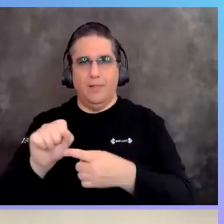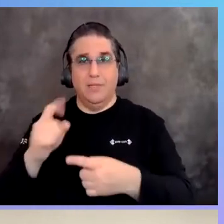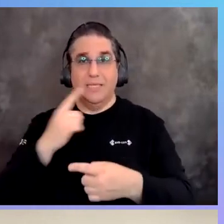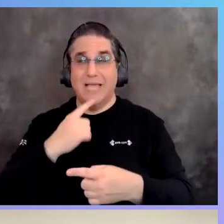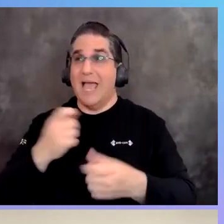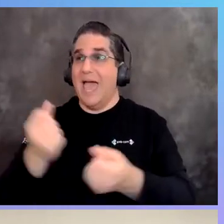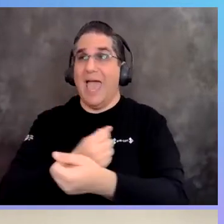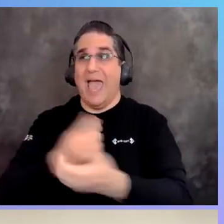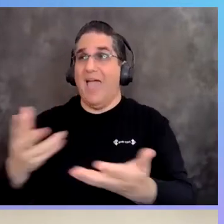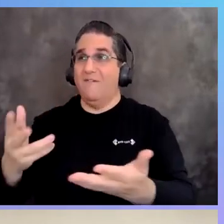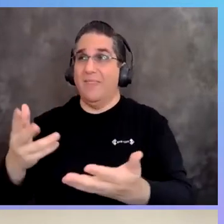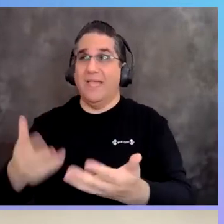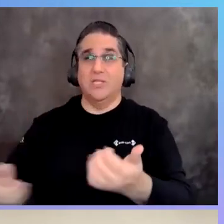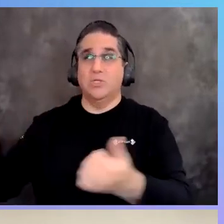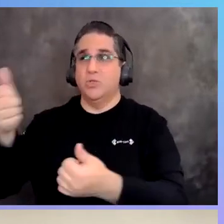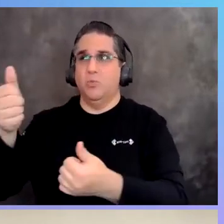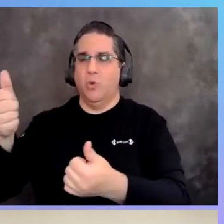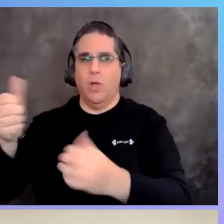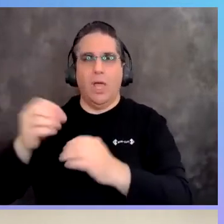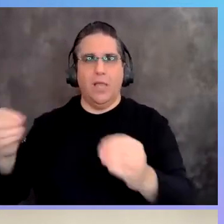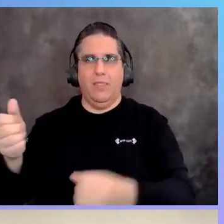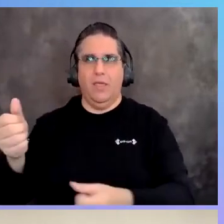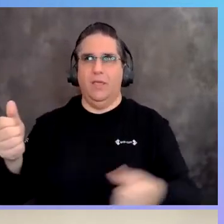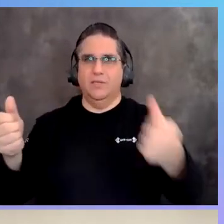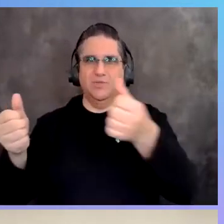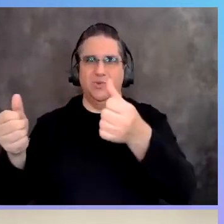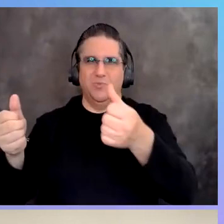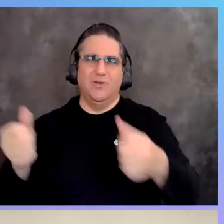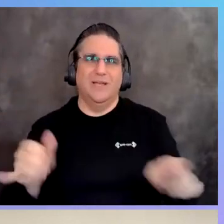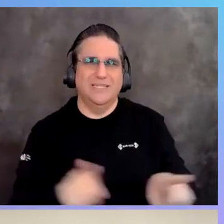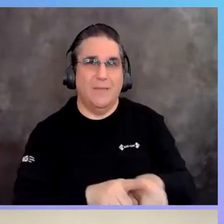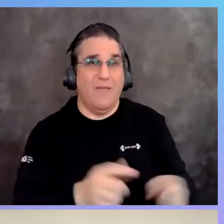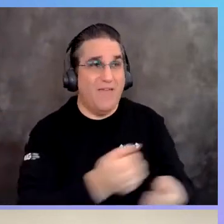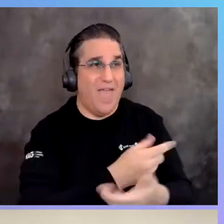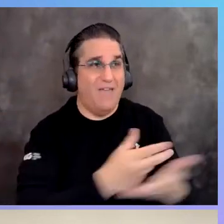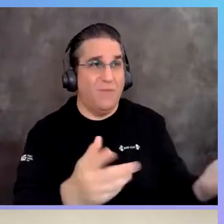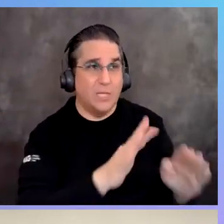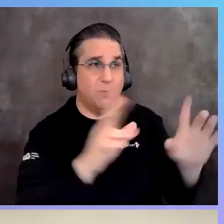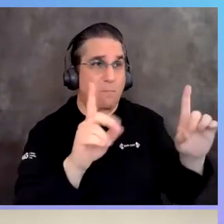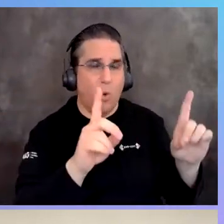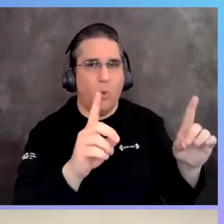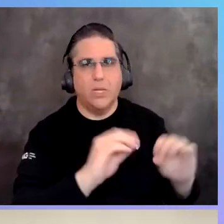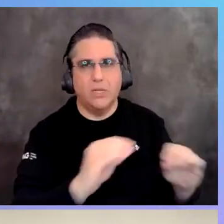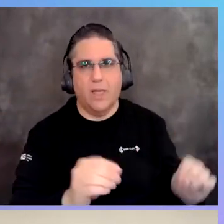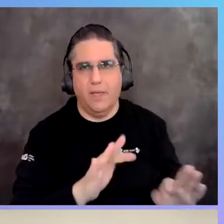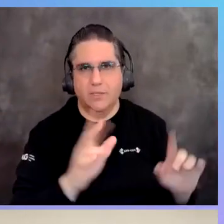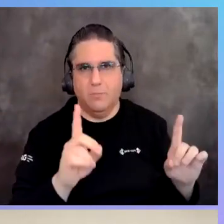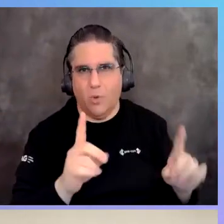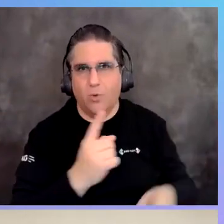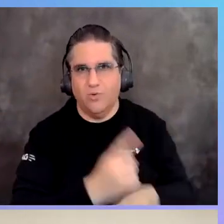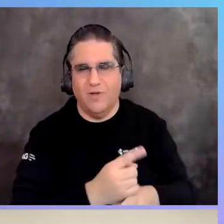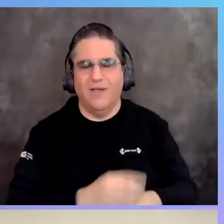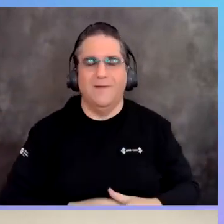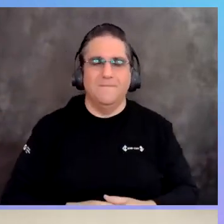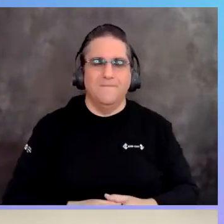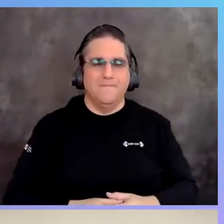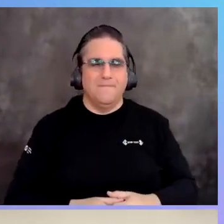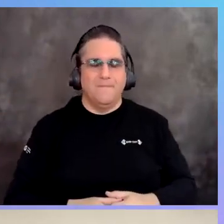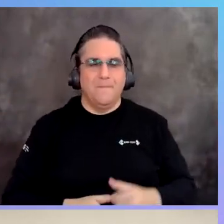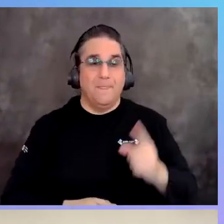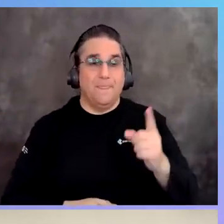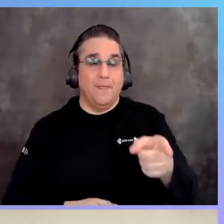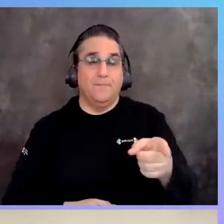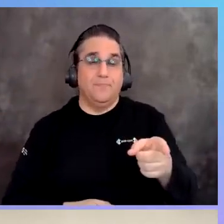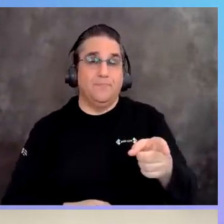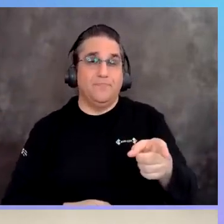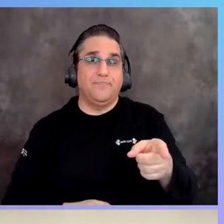And we're going to have to adjust for hierarchy of text. But let's look at one final example to drive this point home. Here, the